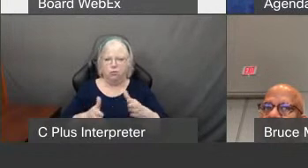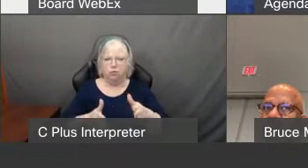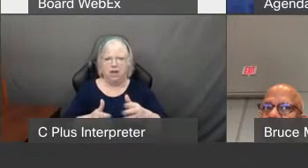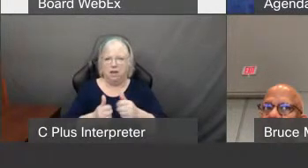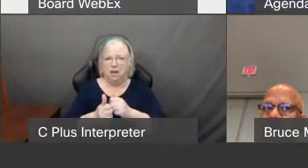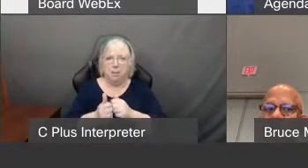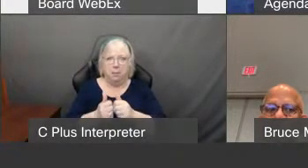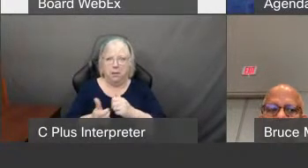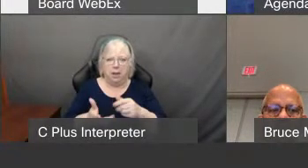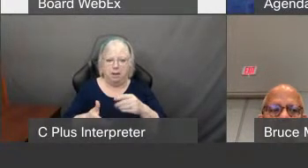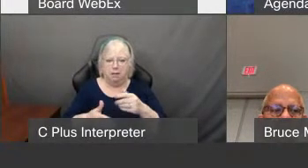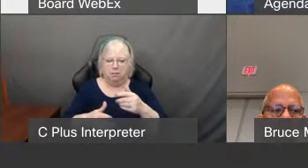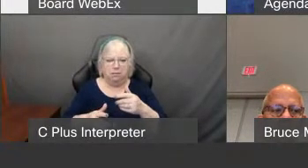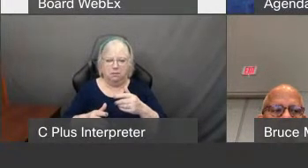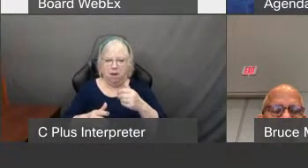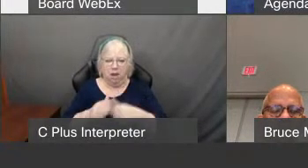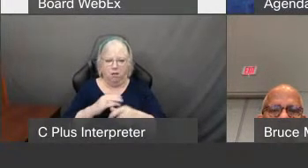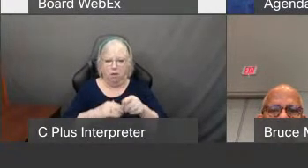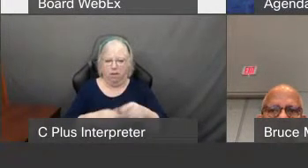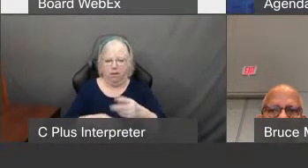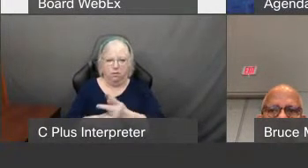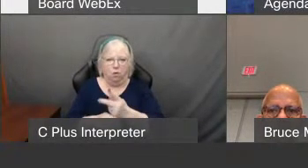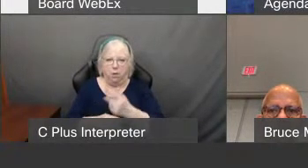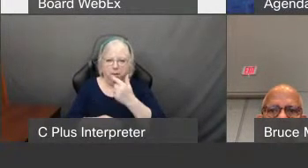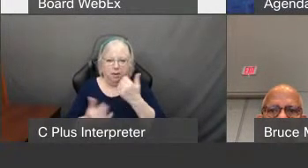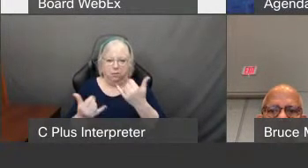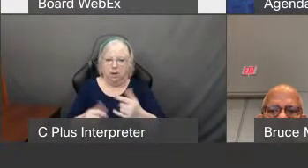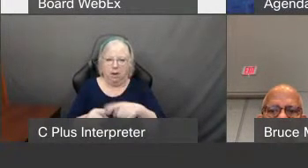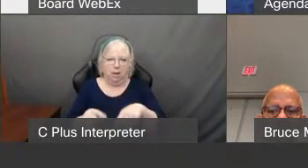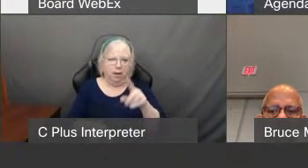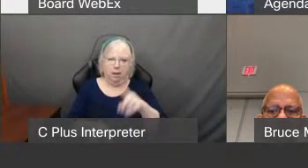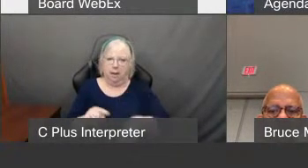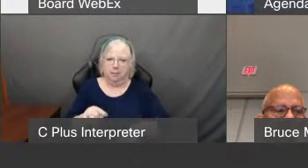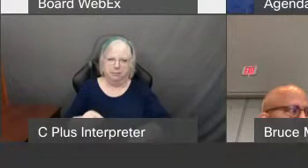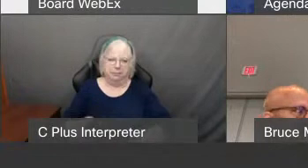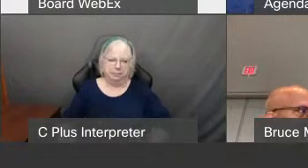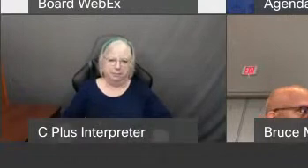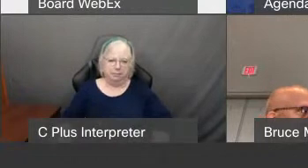compete. Because right now they're not going to compete.